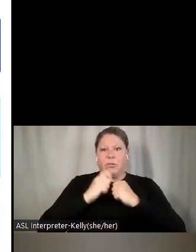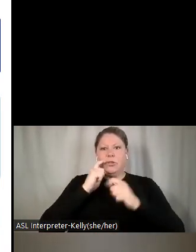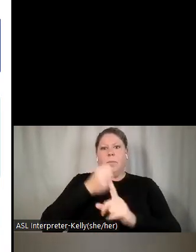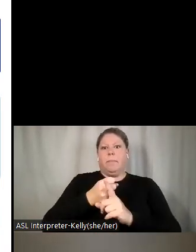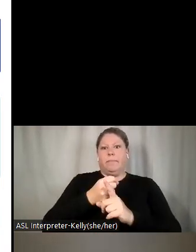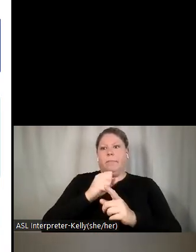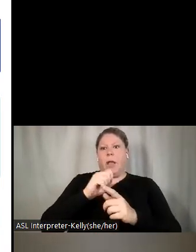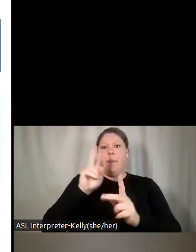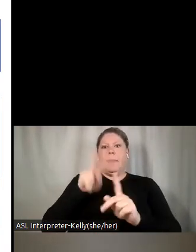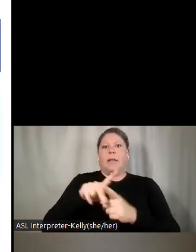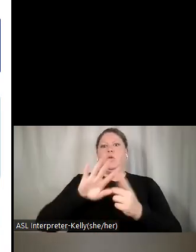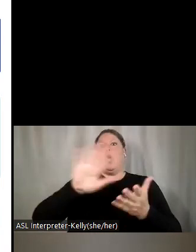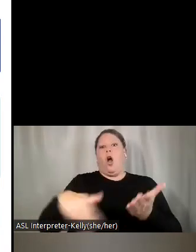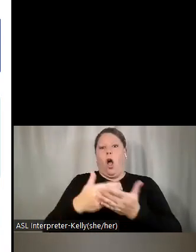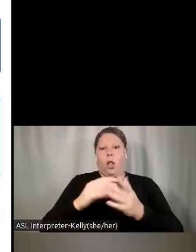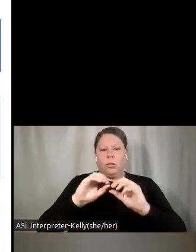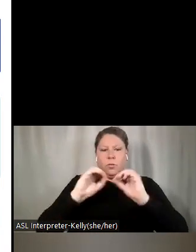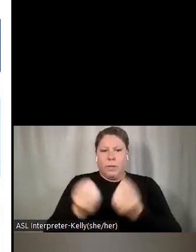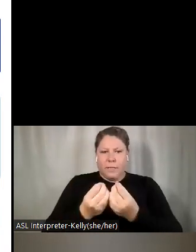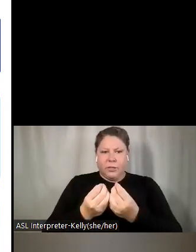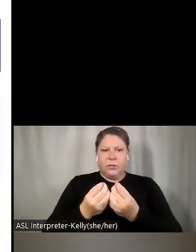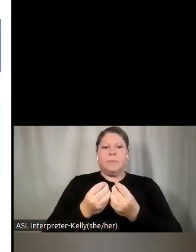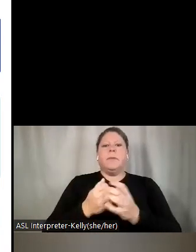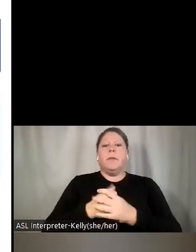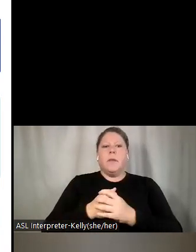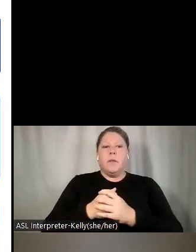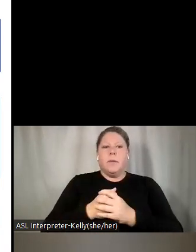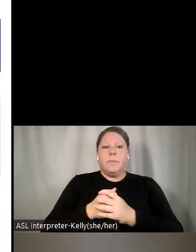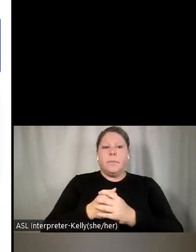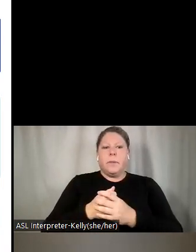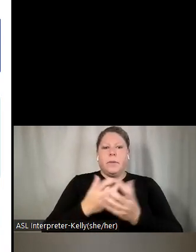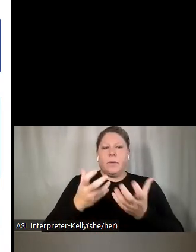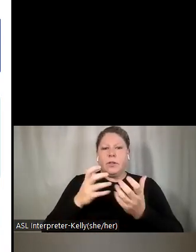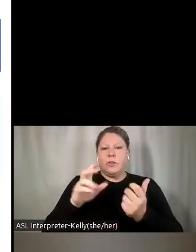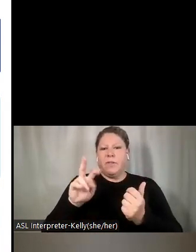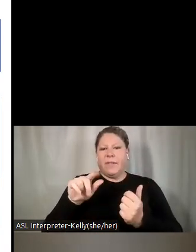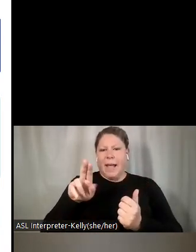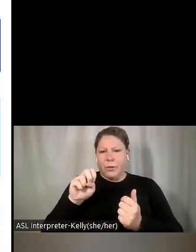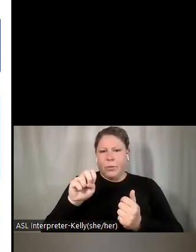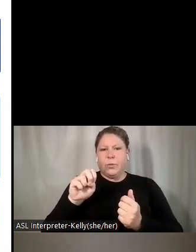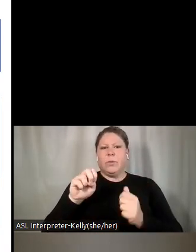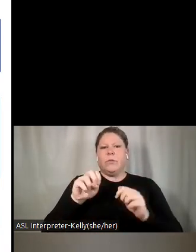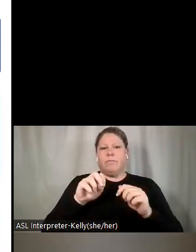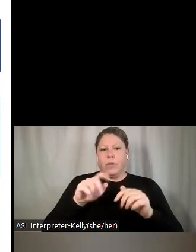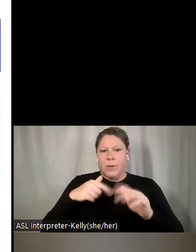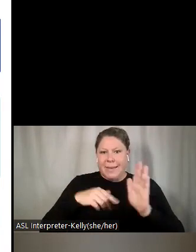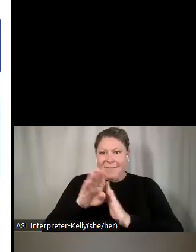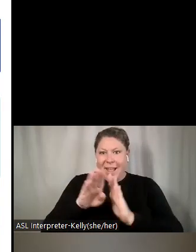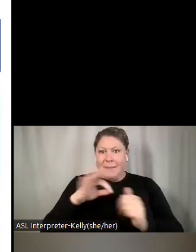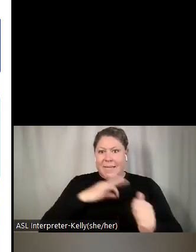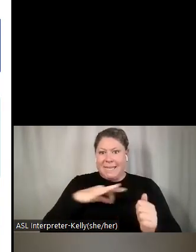learning organization through CDPH's lean transformation. So this A3 is focused on developing our staff as problem